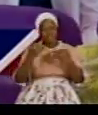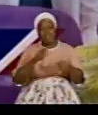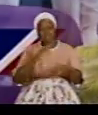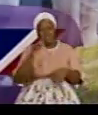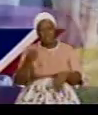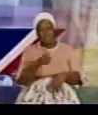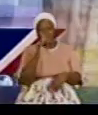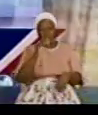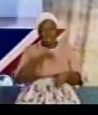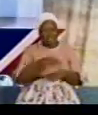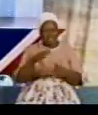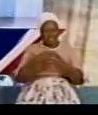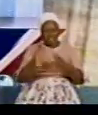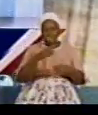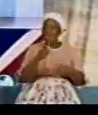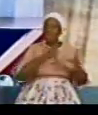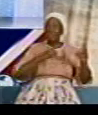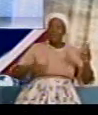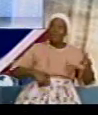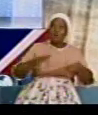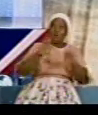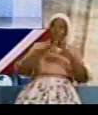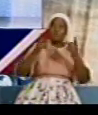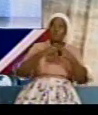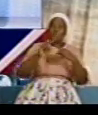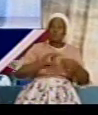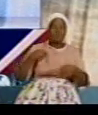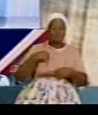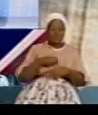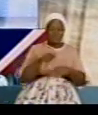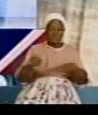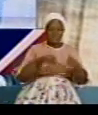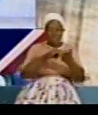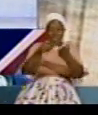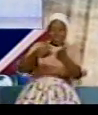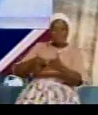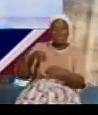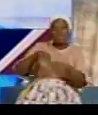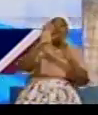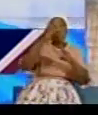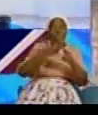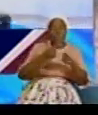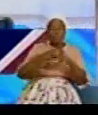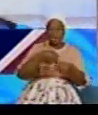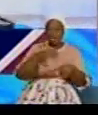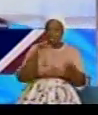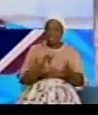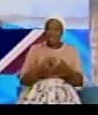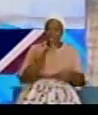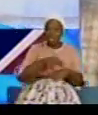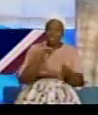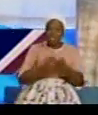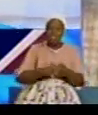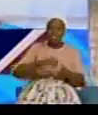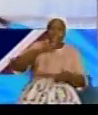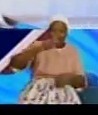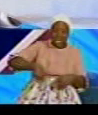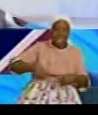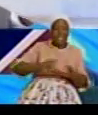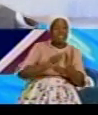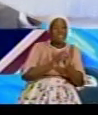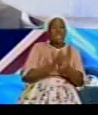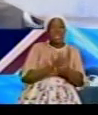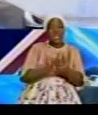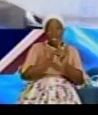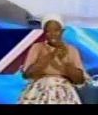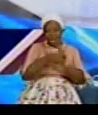Lord, open to us. We did this in your name and that in your name, and at that late hour,